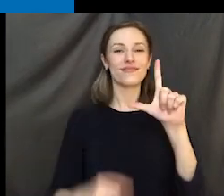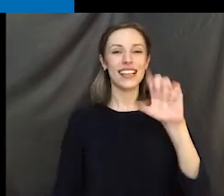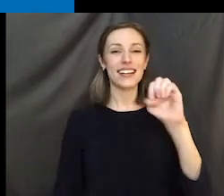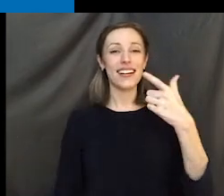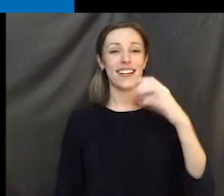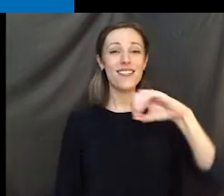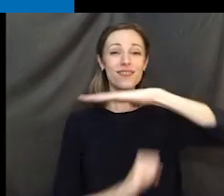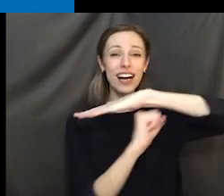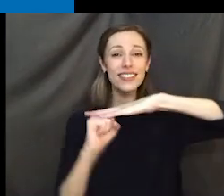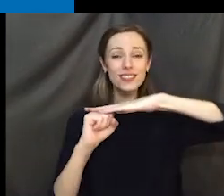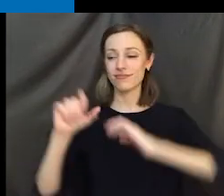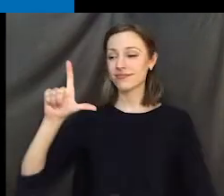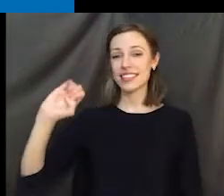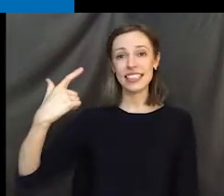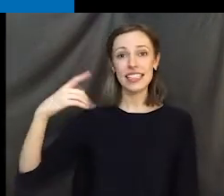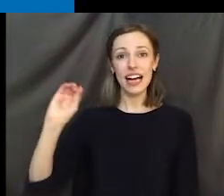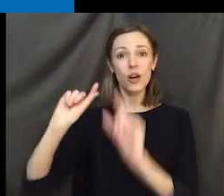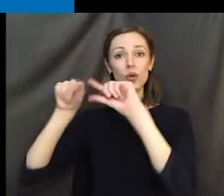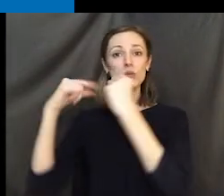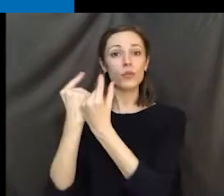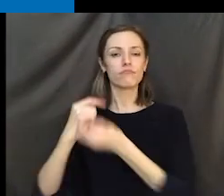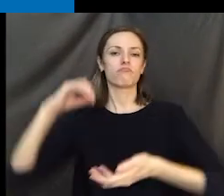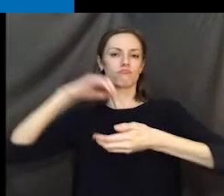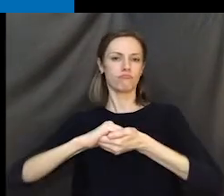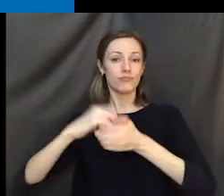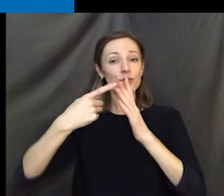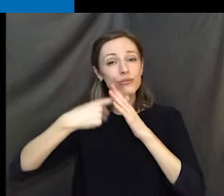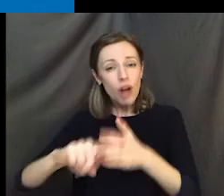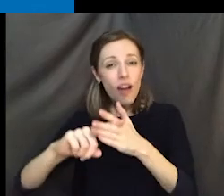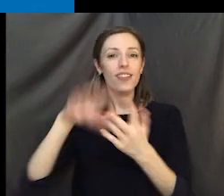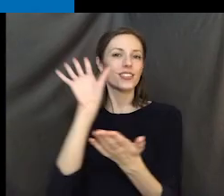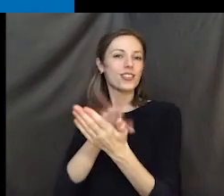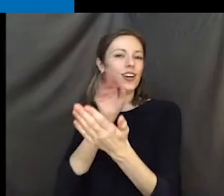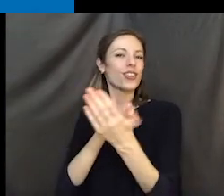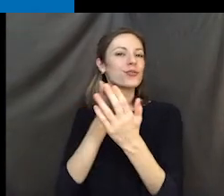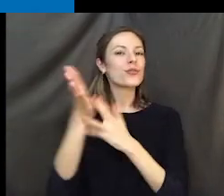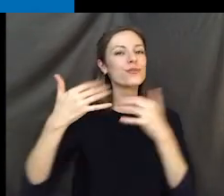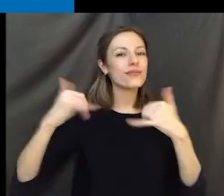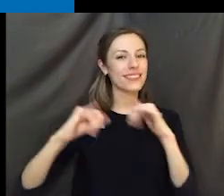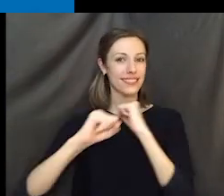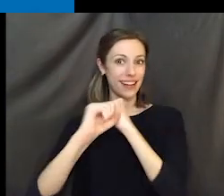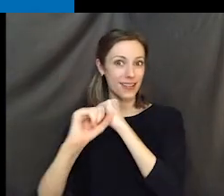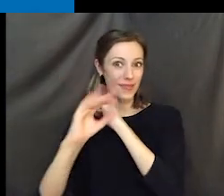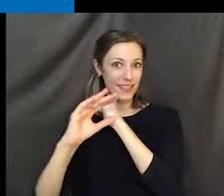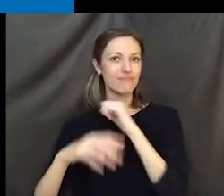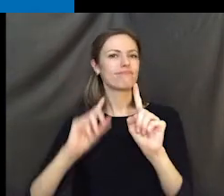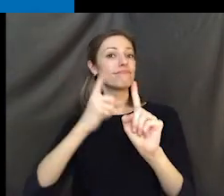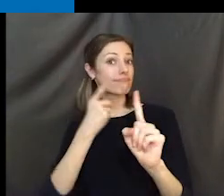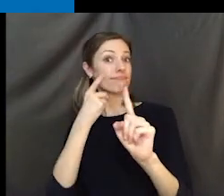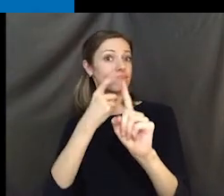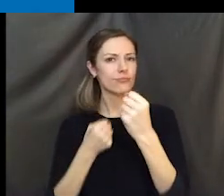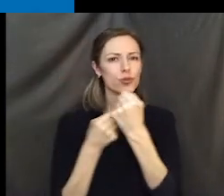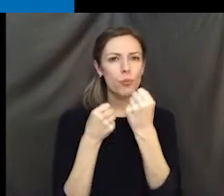First, the Foundation has joined forces with the LEGO Group to start a Learning Through Play campaign. The objective is to support our audience with